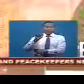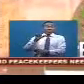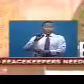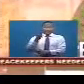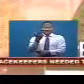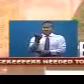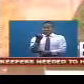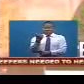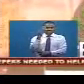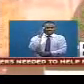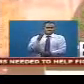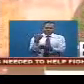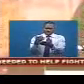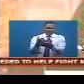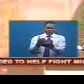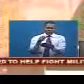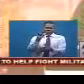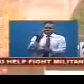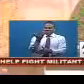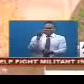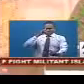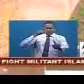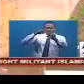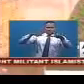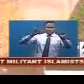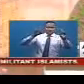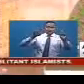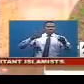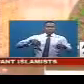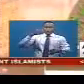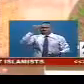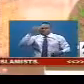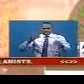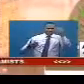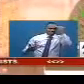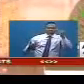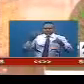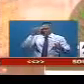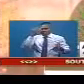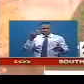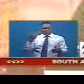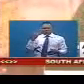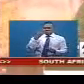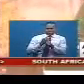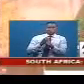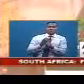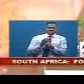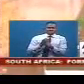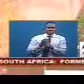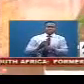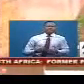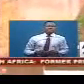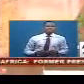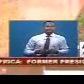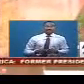the progress that we have made towards our 2015 targets and know what we need to do in the last 2 years that we have